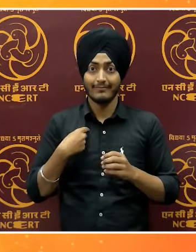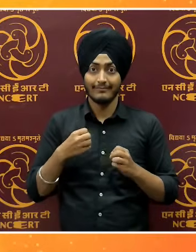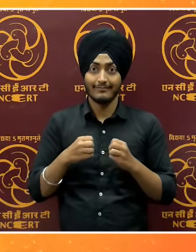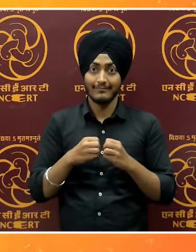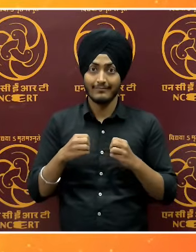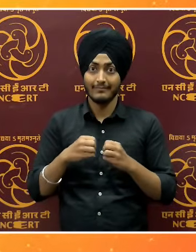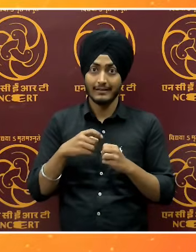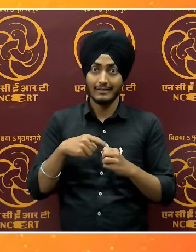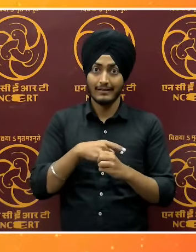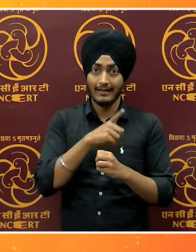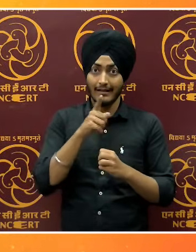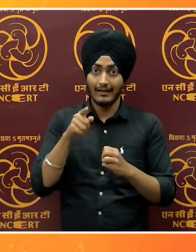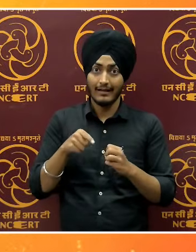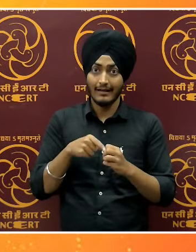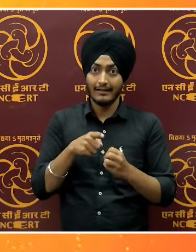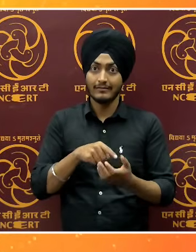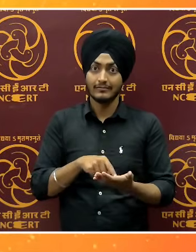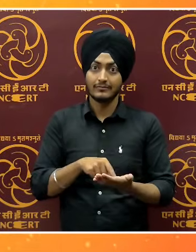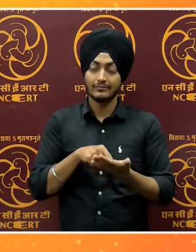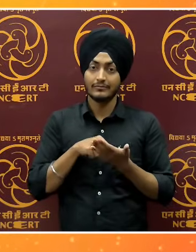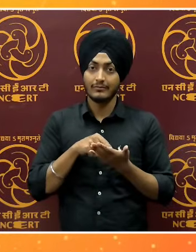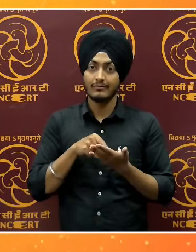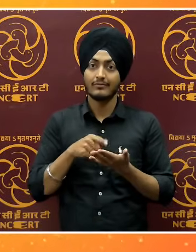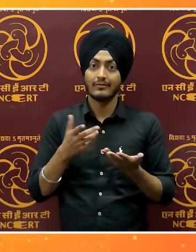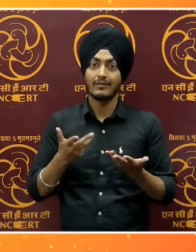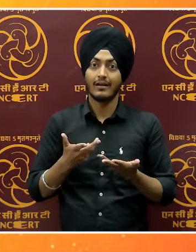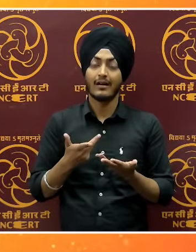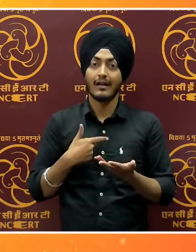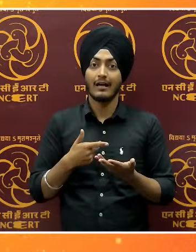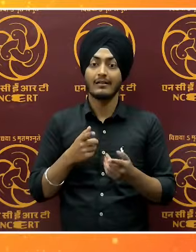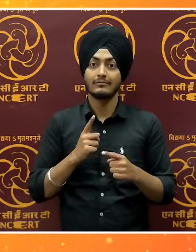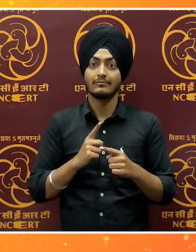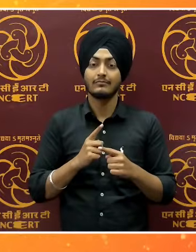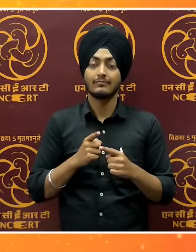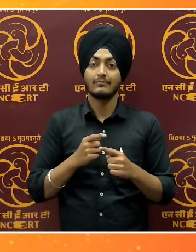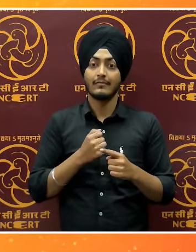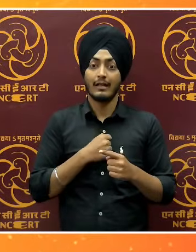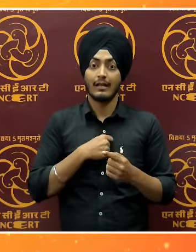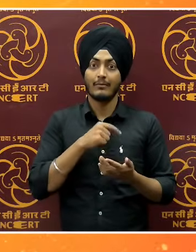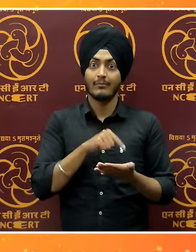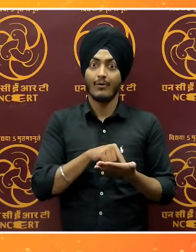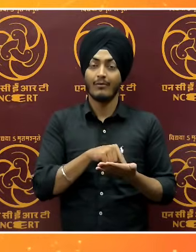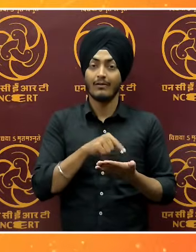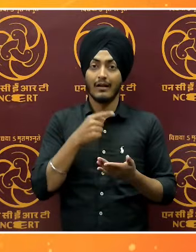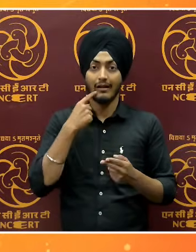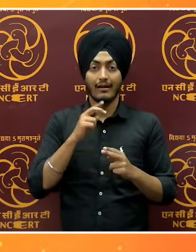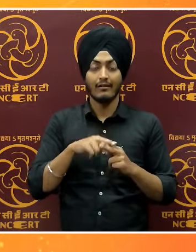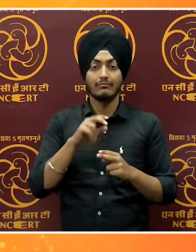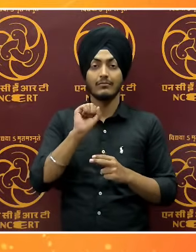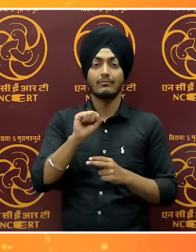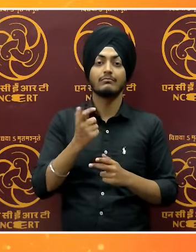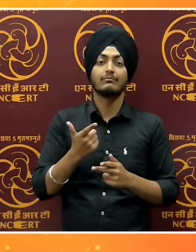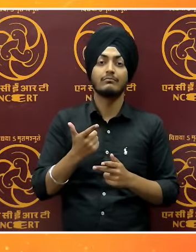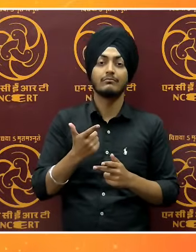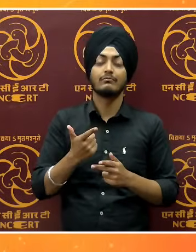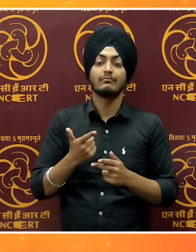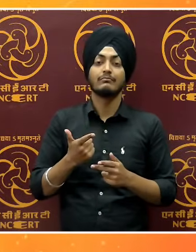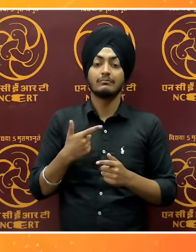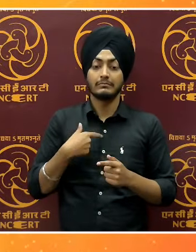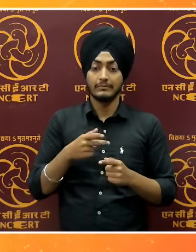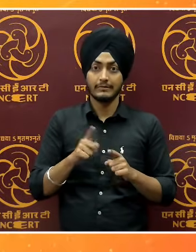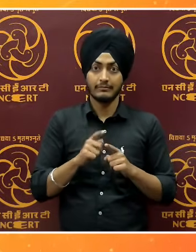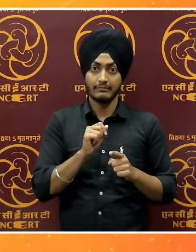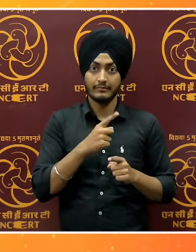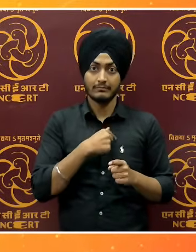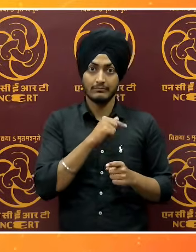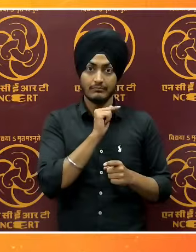direction can be represented by a tangent drawn at a point. For example, if you consider this point, I am